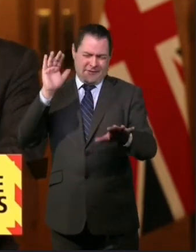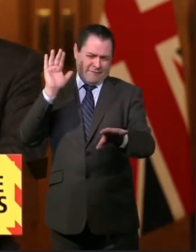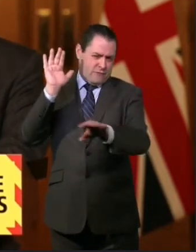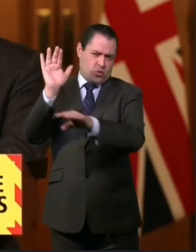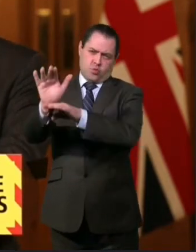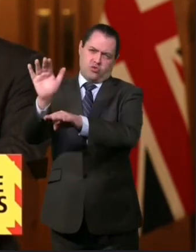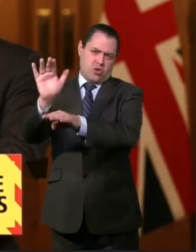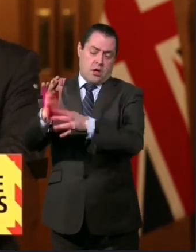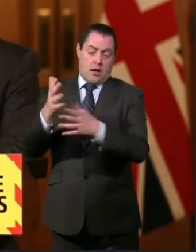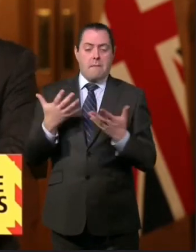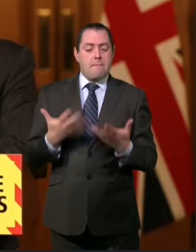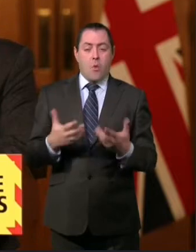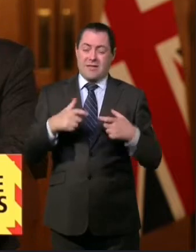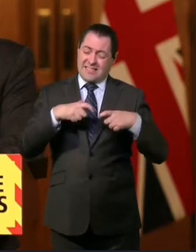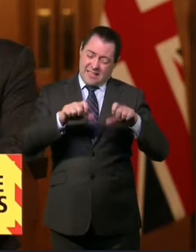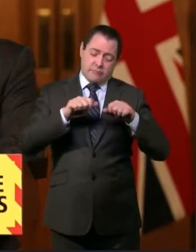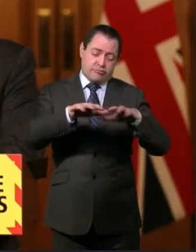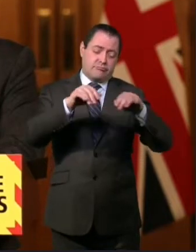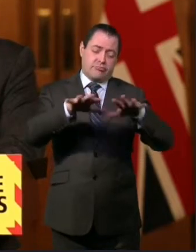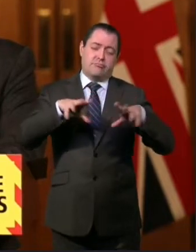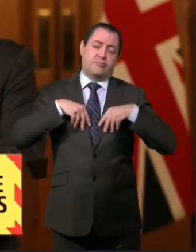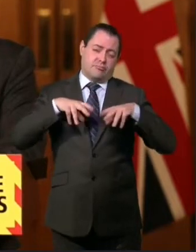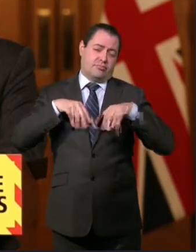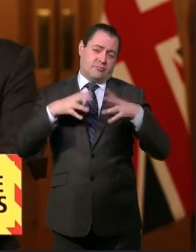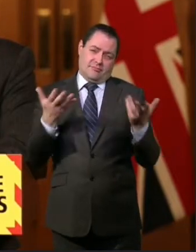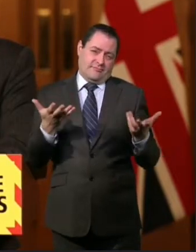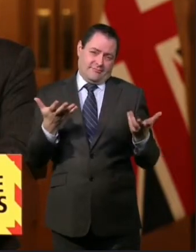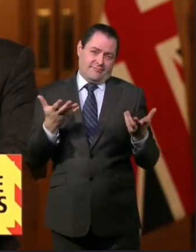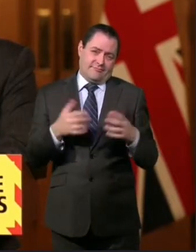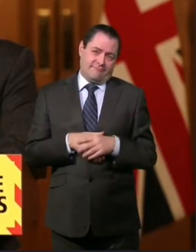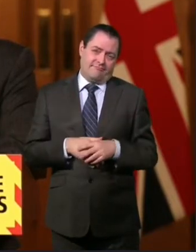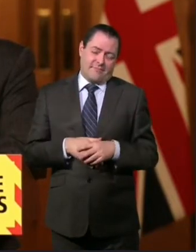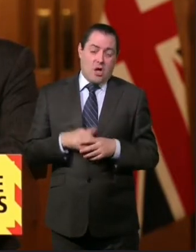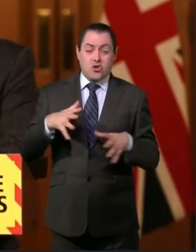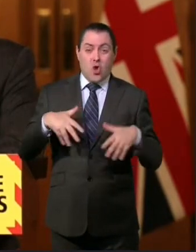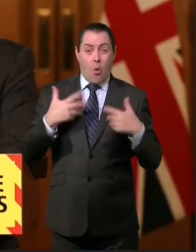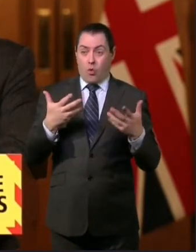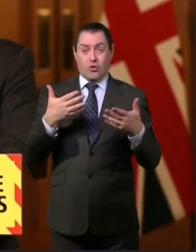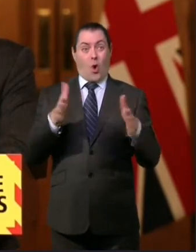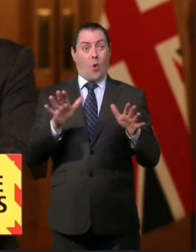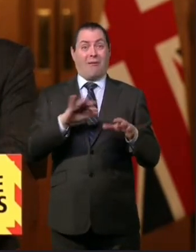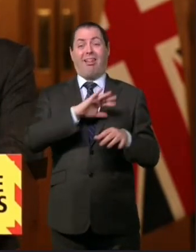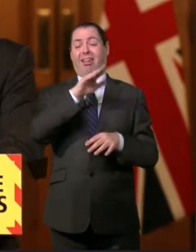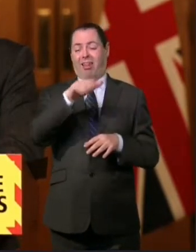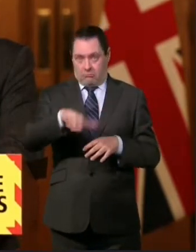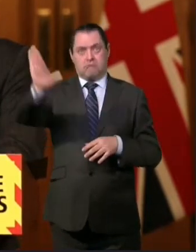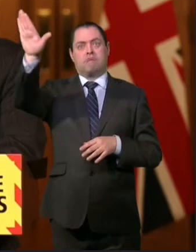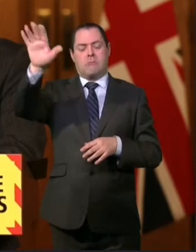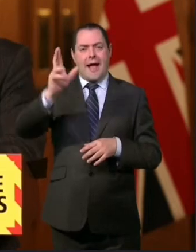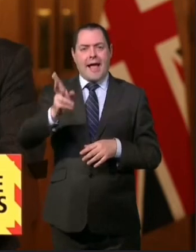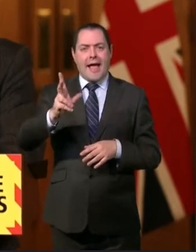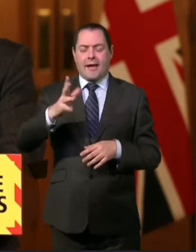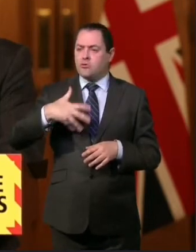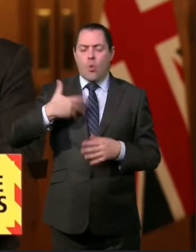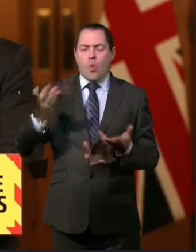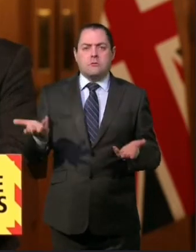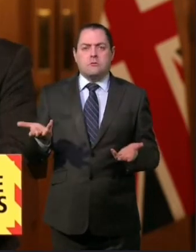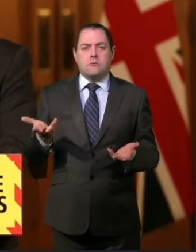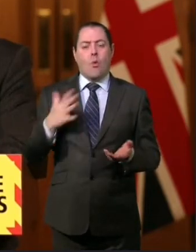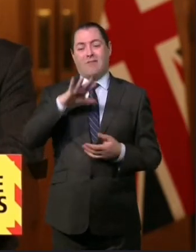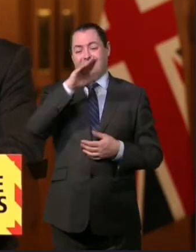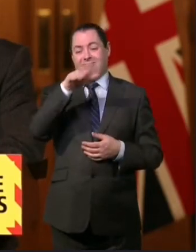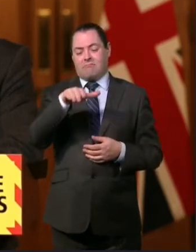to lead to another big rebound. I think that would be the wrong thing, the wrong way to approach it. So we've got to get those rates